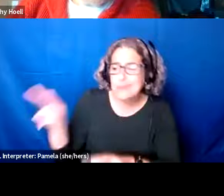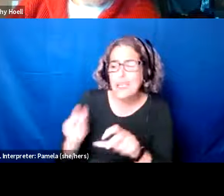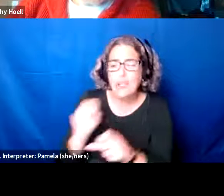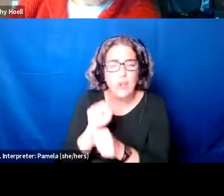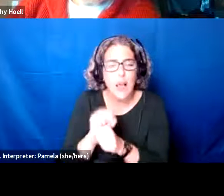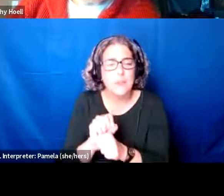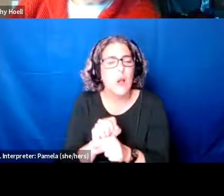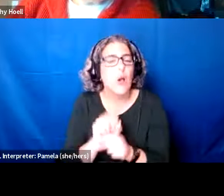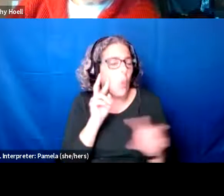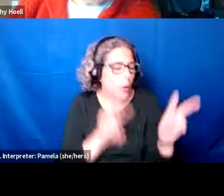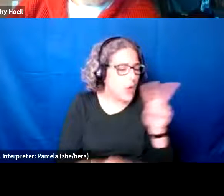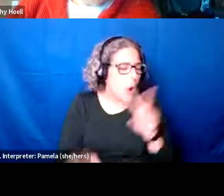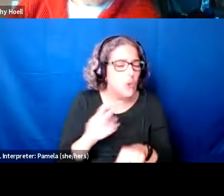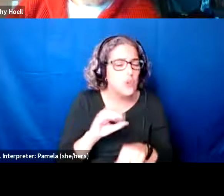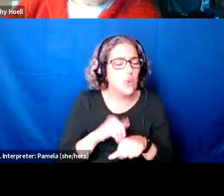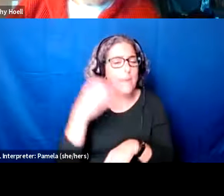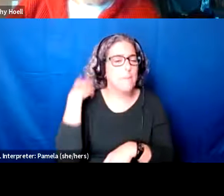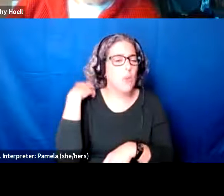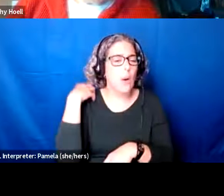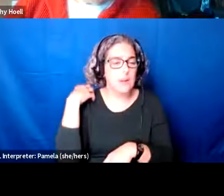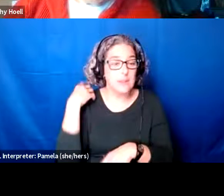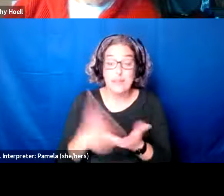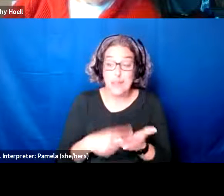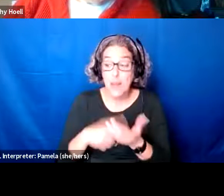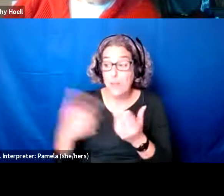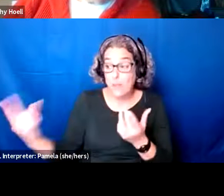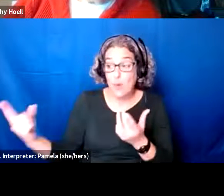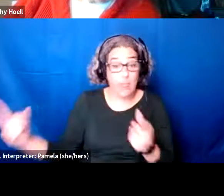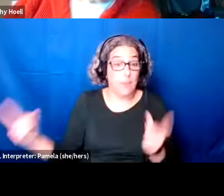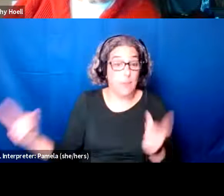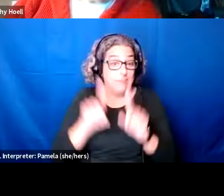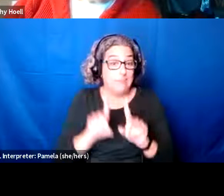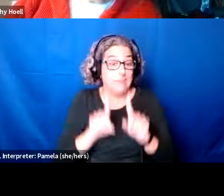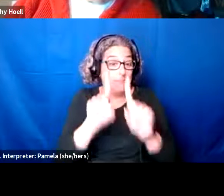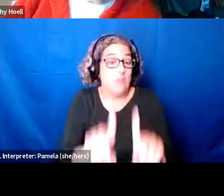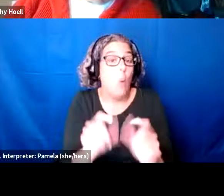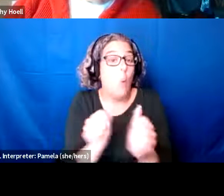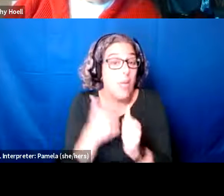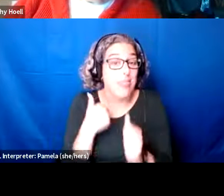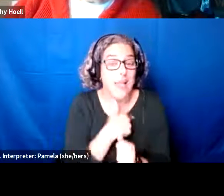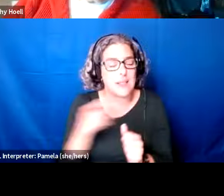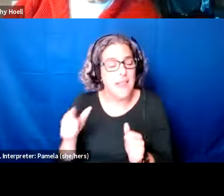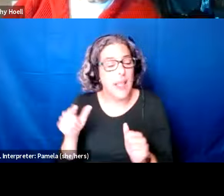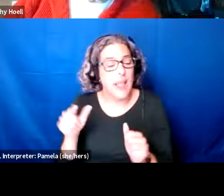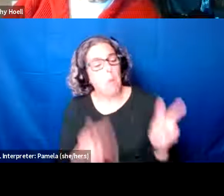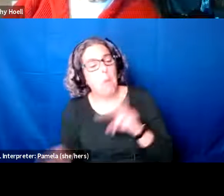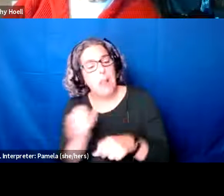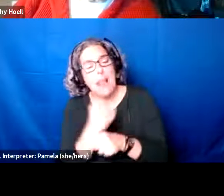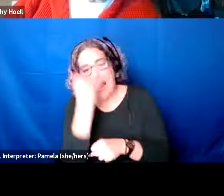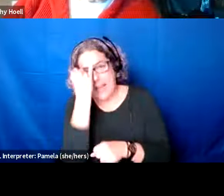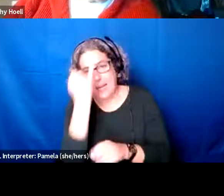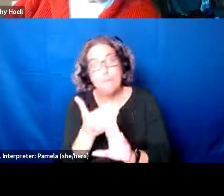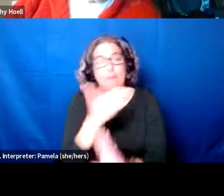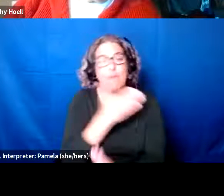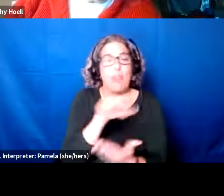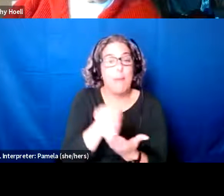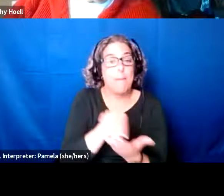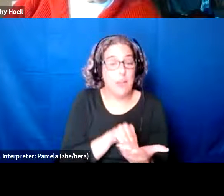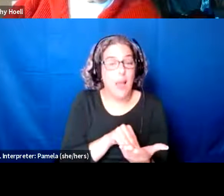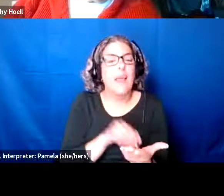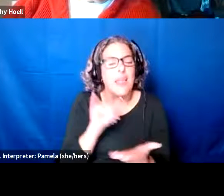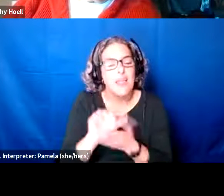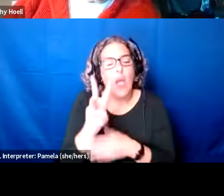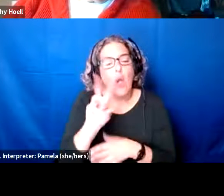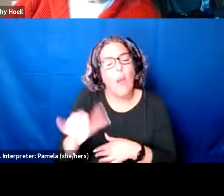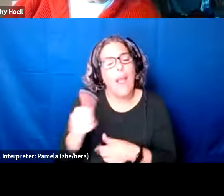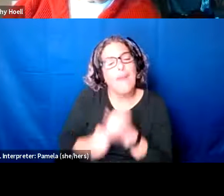employers, we see it on site. Sometimes we even bring individuals with us so they can see the job before they apply. So everyone kind of knows what that